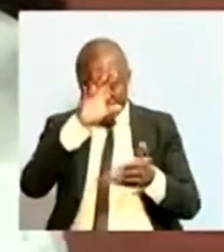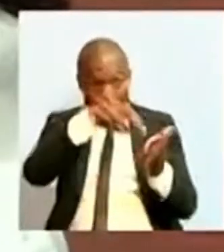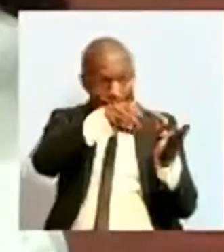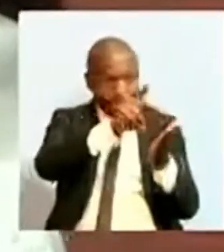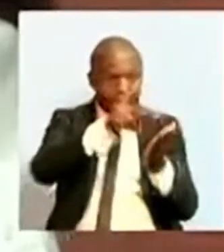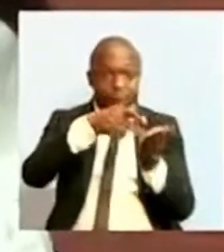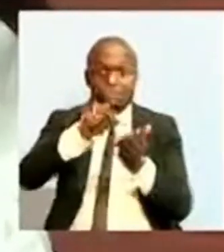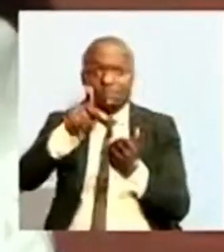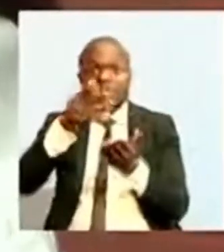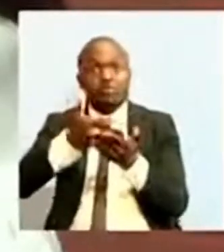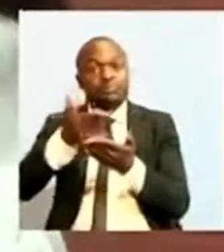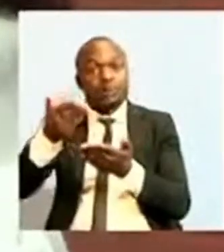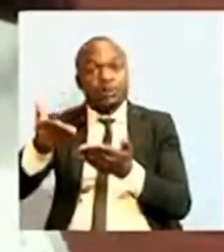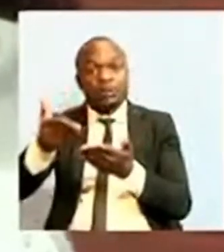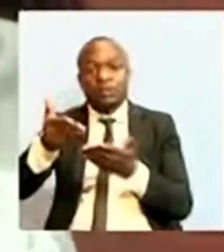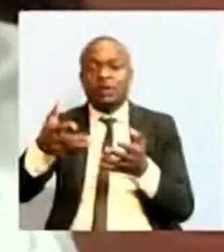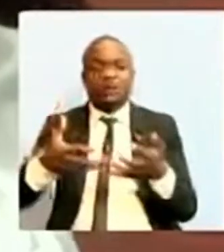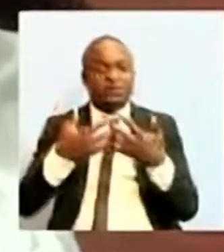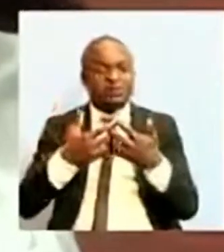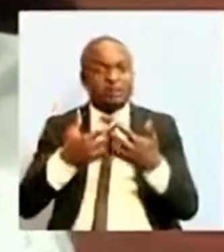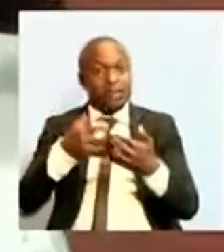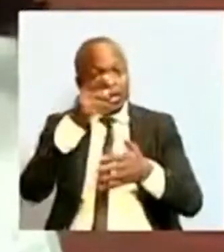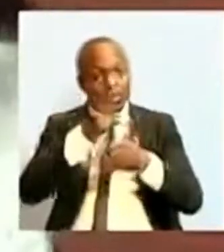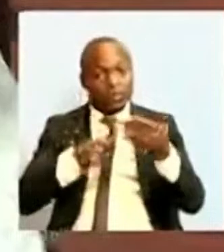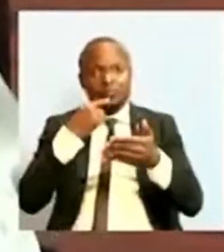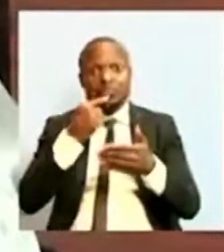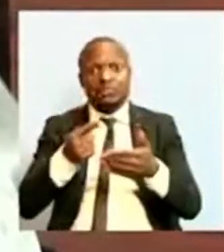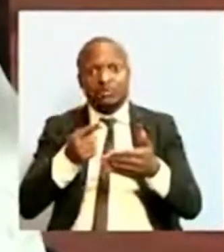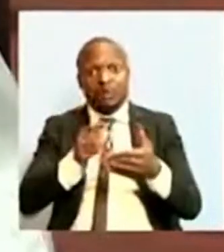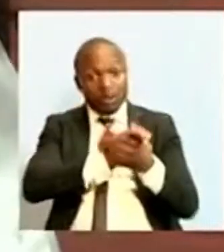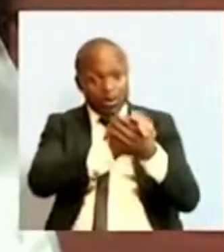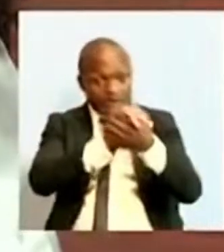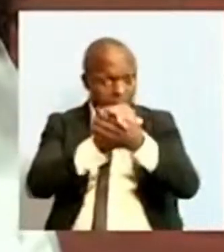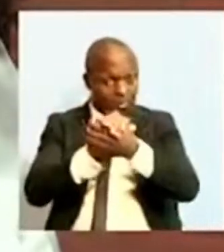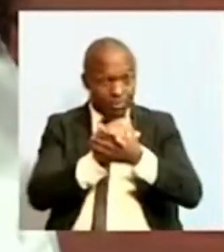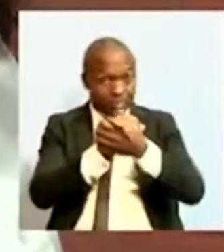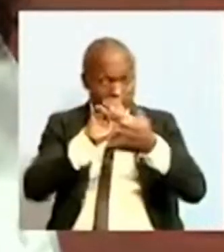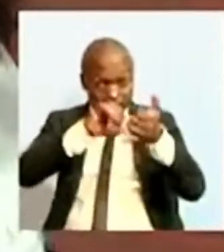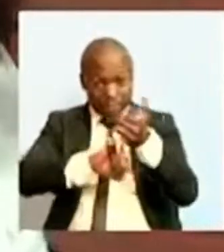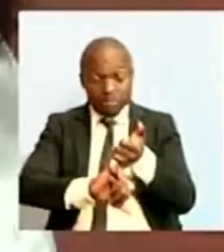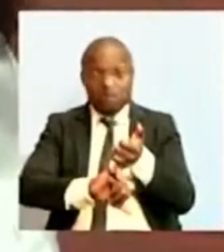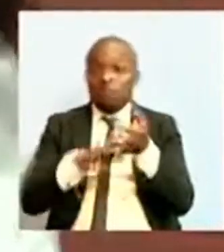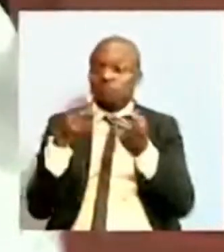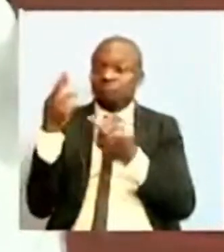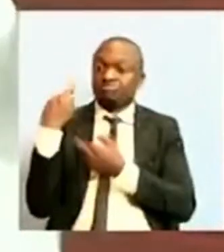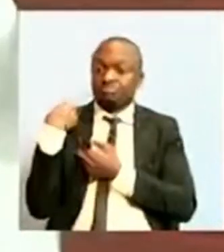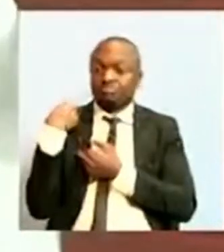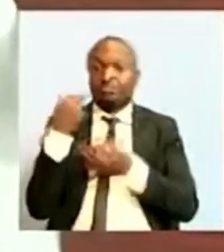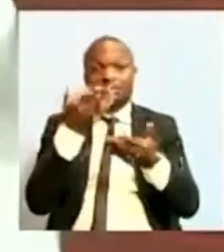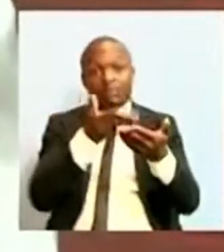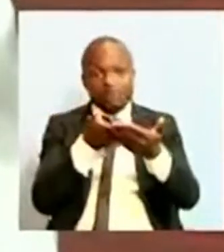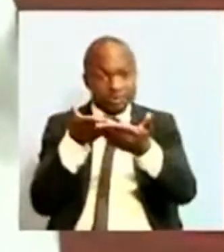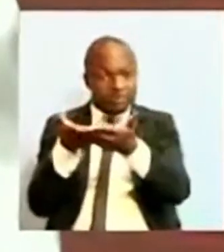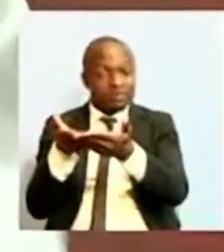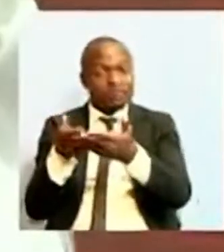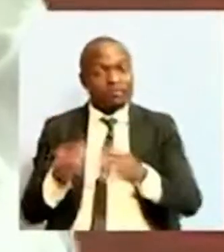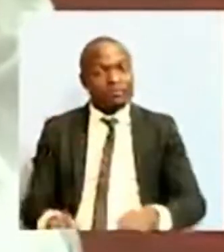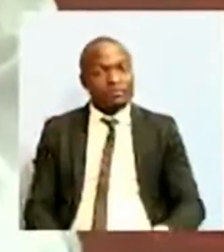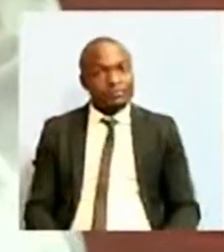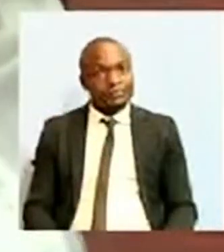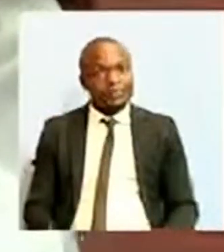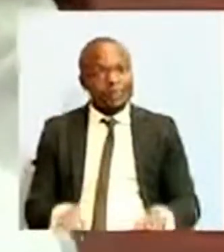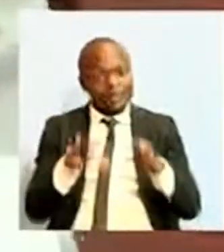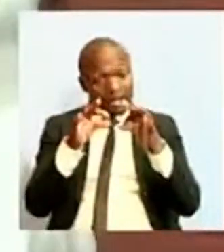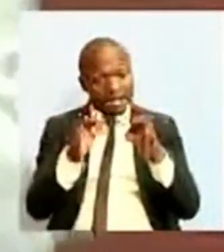pay or buying equipment, there's what we're calling corporate social responsibility. And these other, if